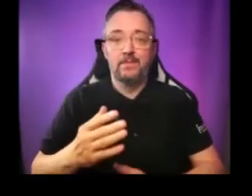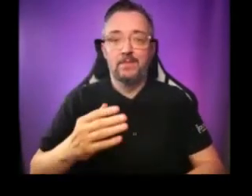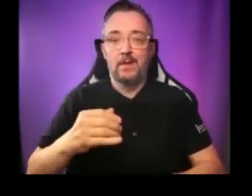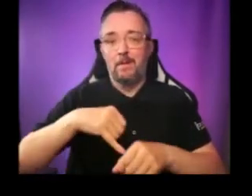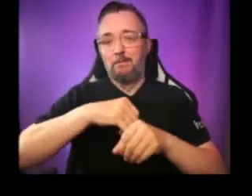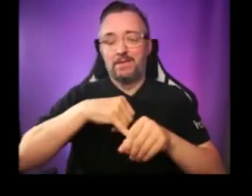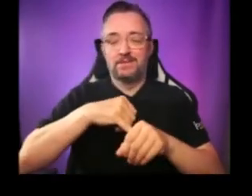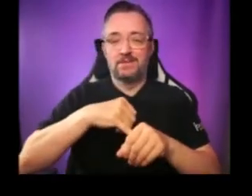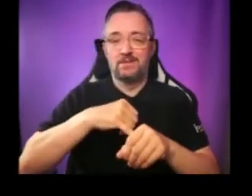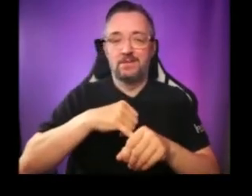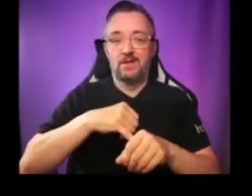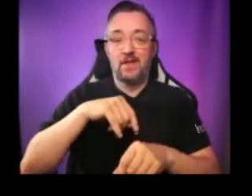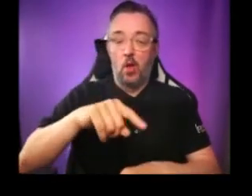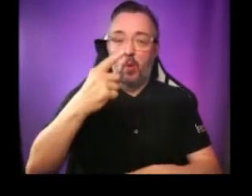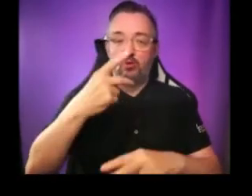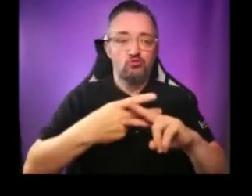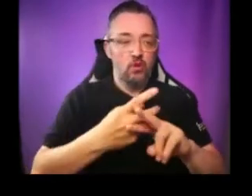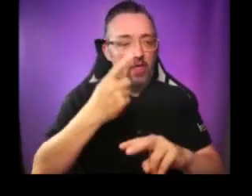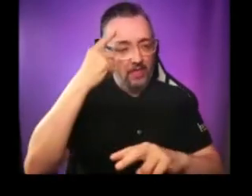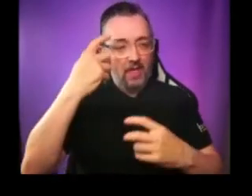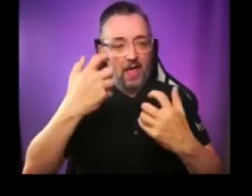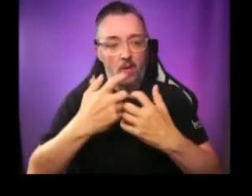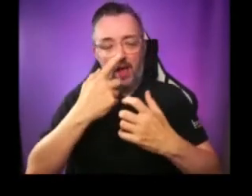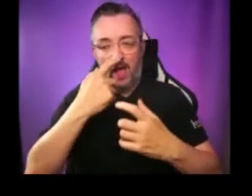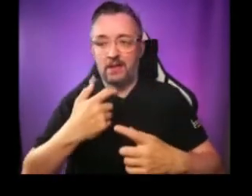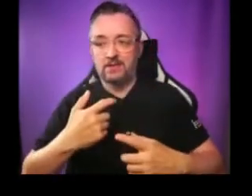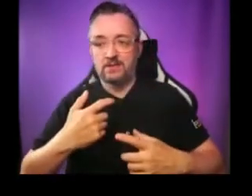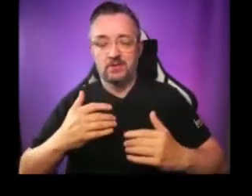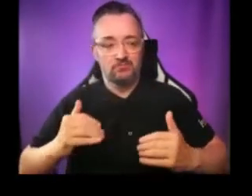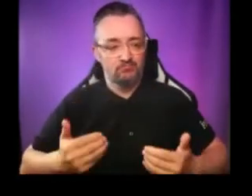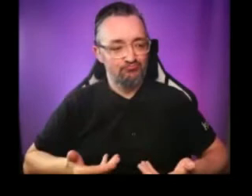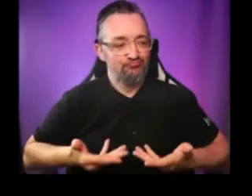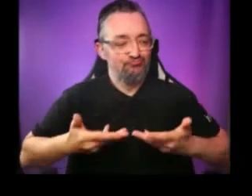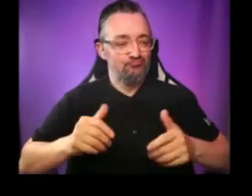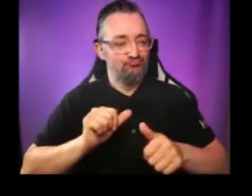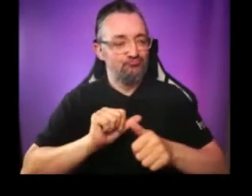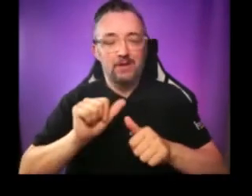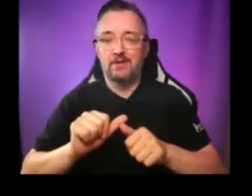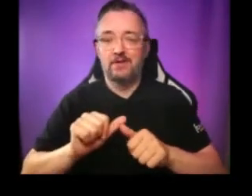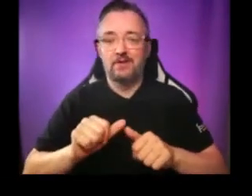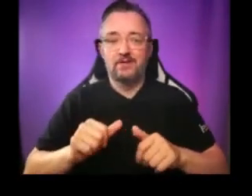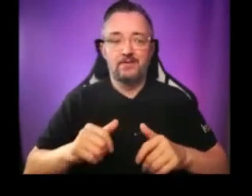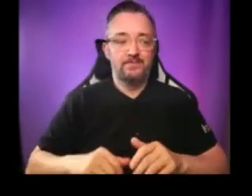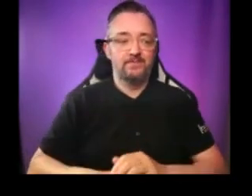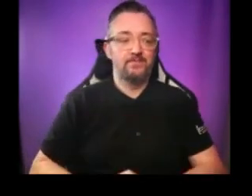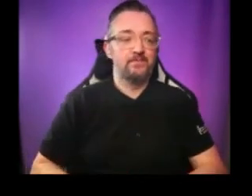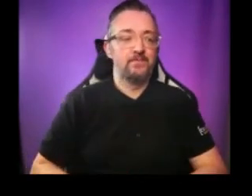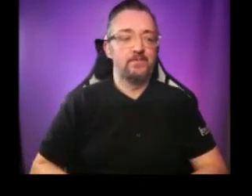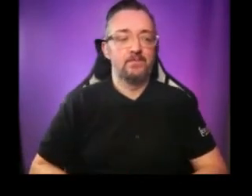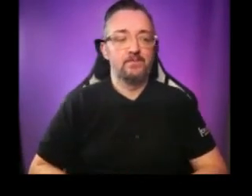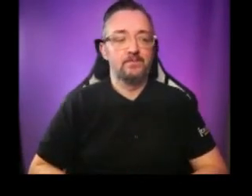help think about ways of hopefully lifting and supporting in this space as well.